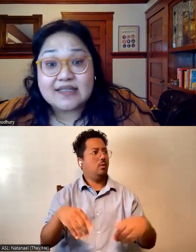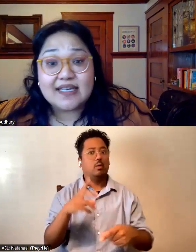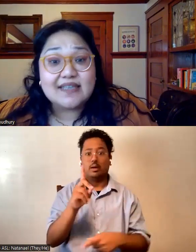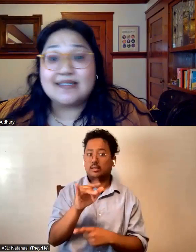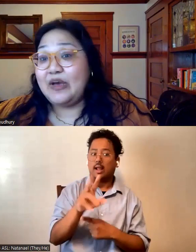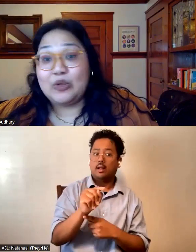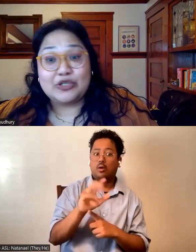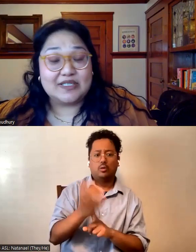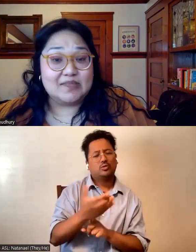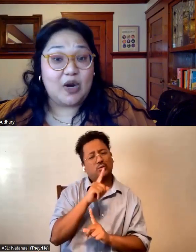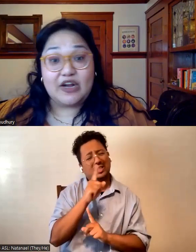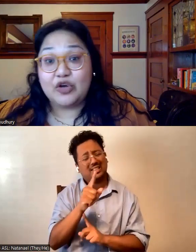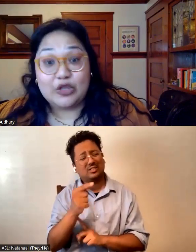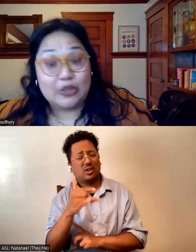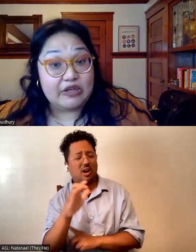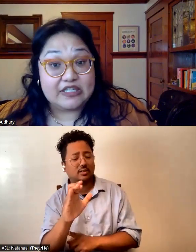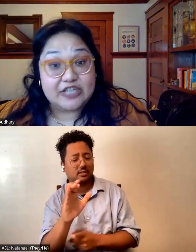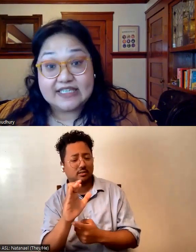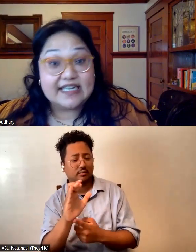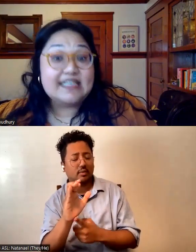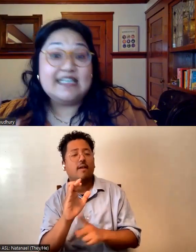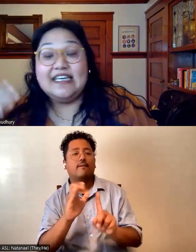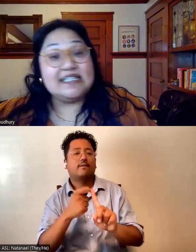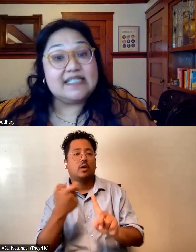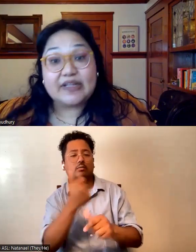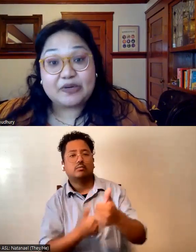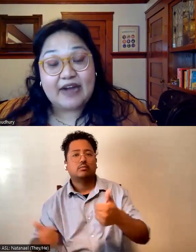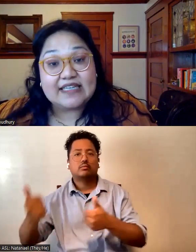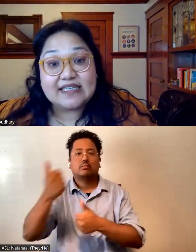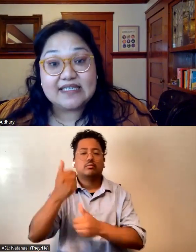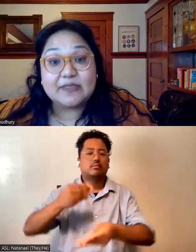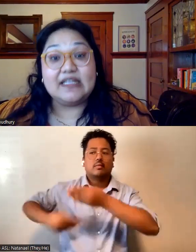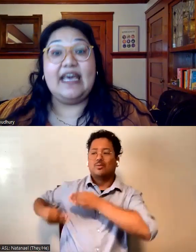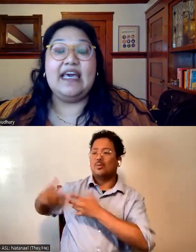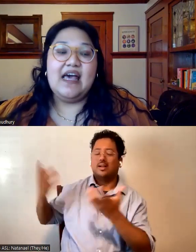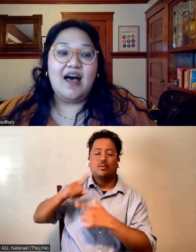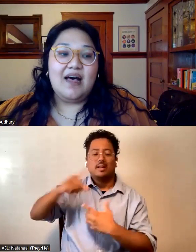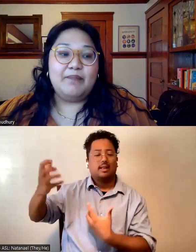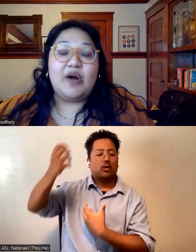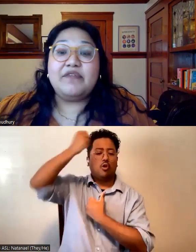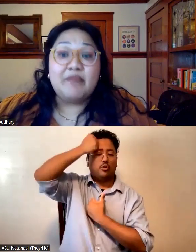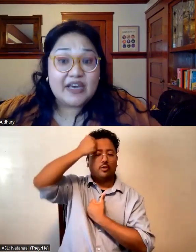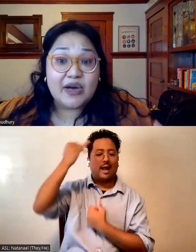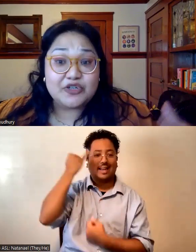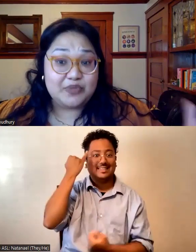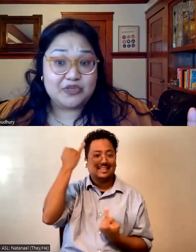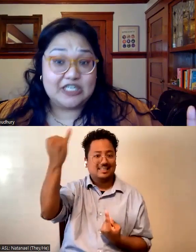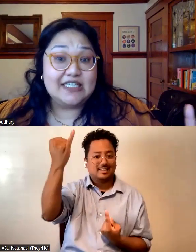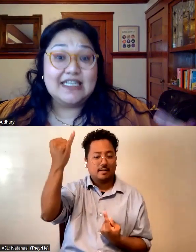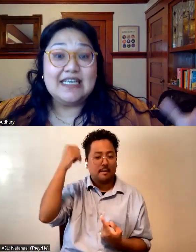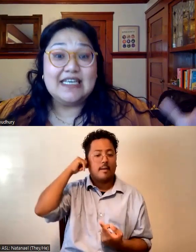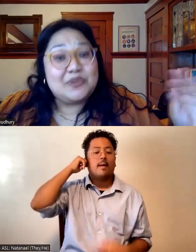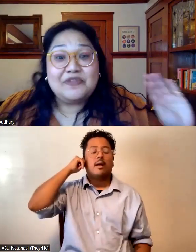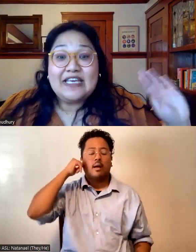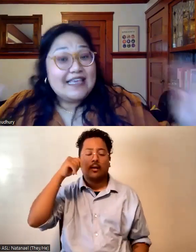is toxic. Diet culture is part of a colonial agenda. It's a settler practice. But like part of my